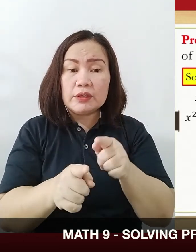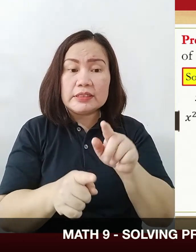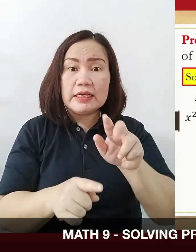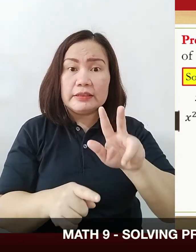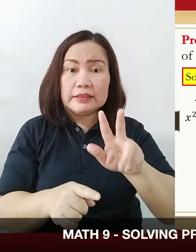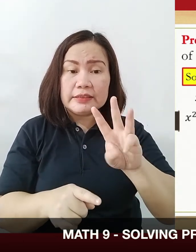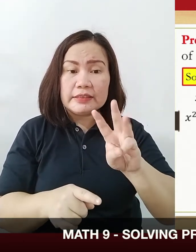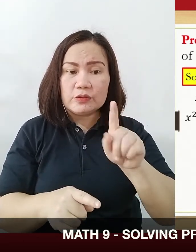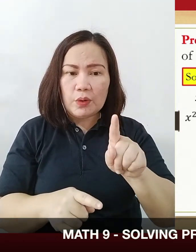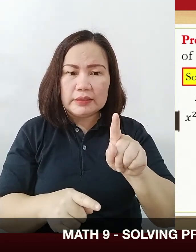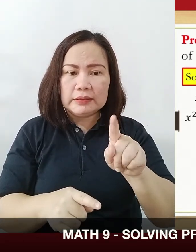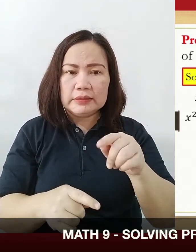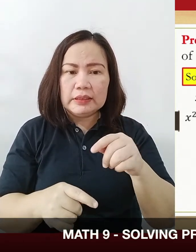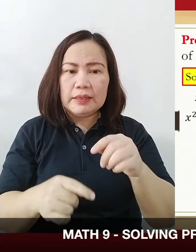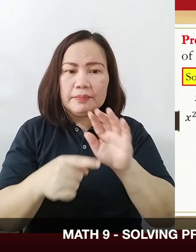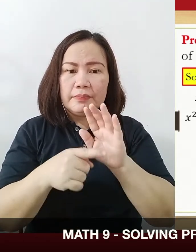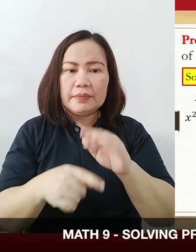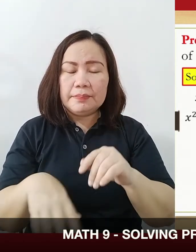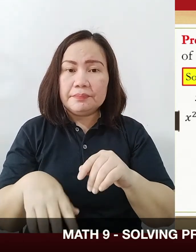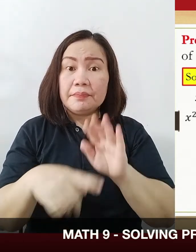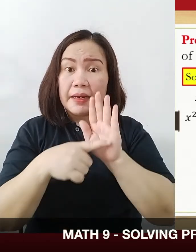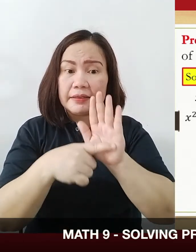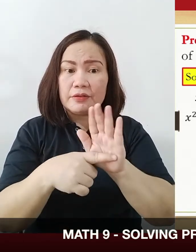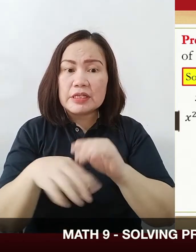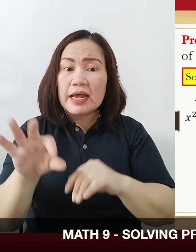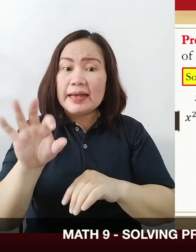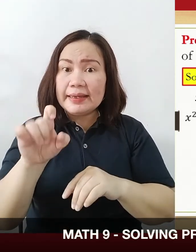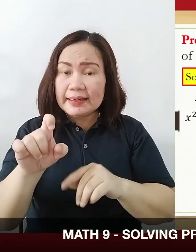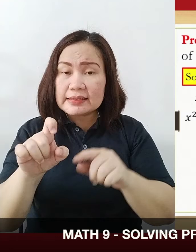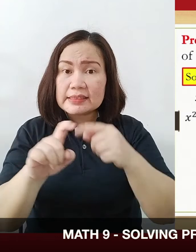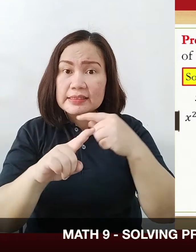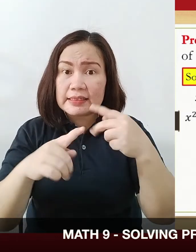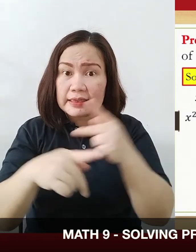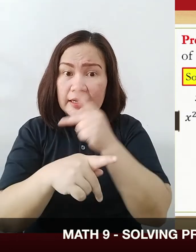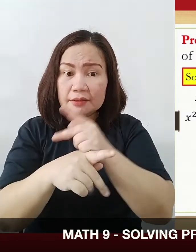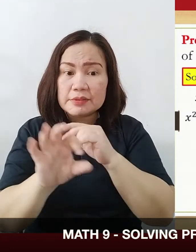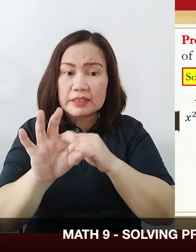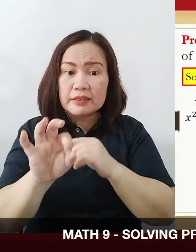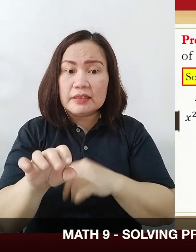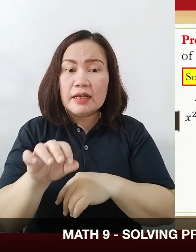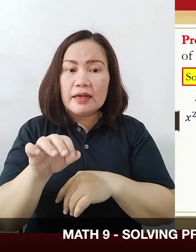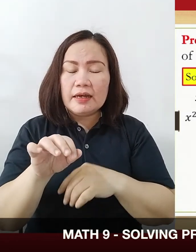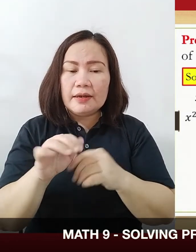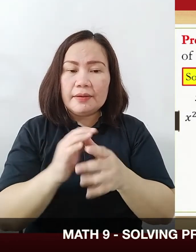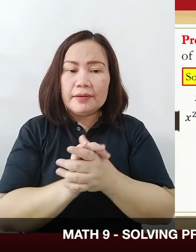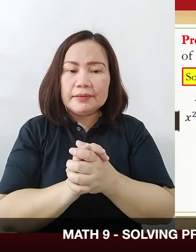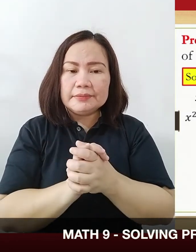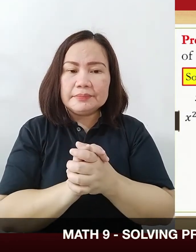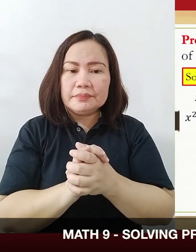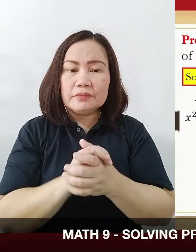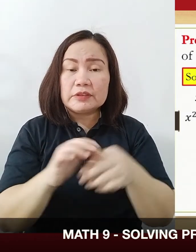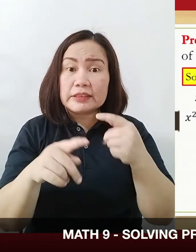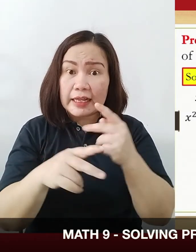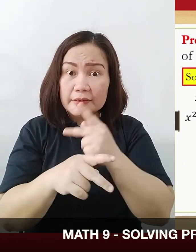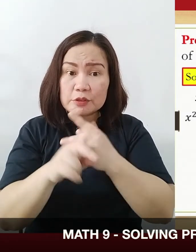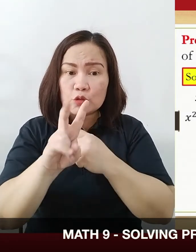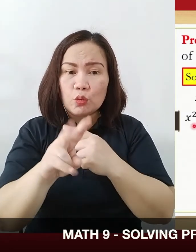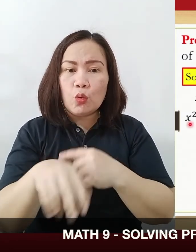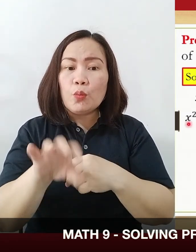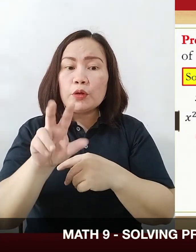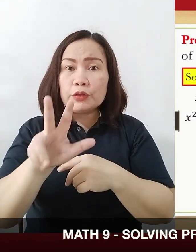x squared is equal to 193. Okay? By combining similar terms, we will